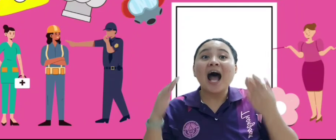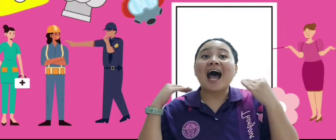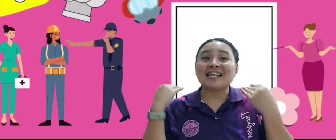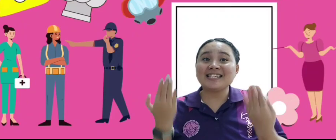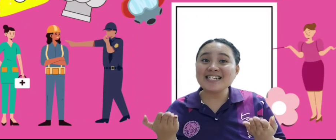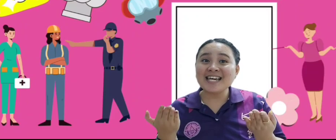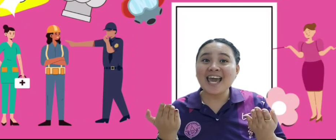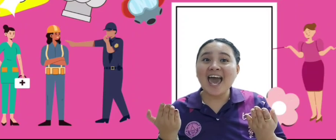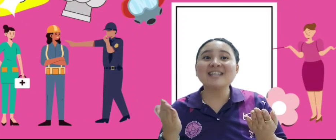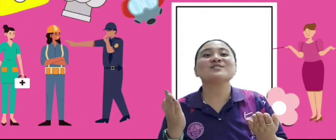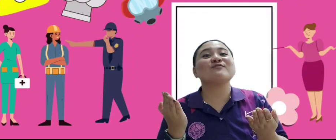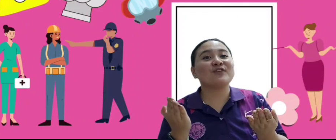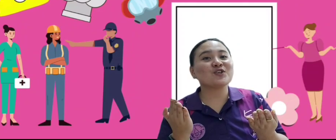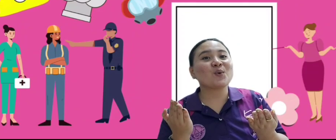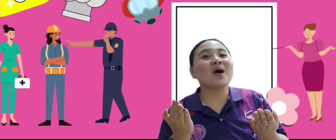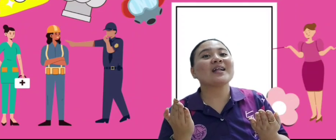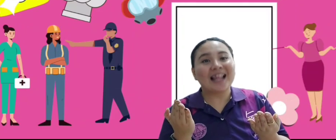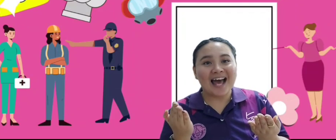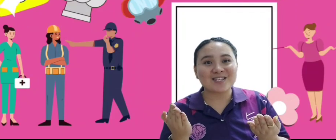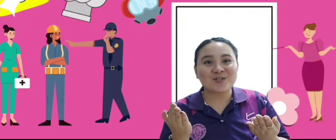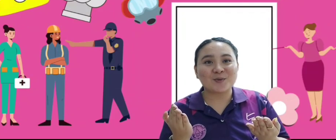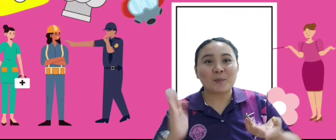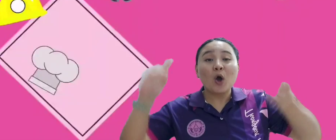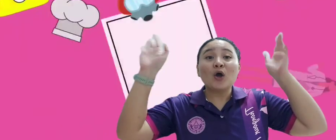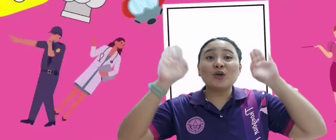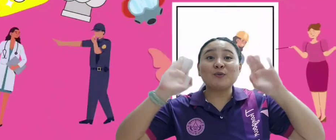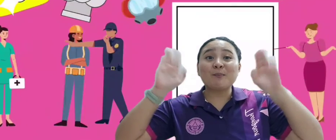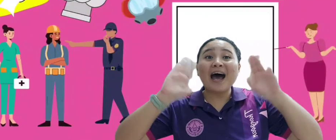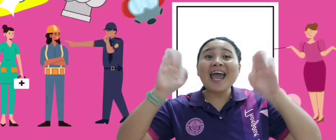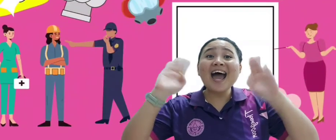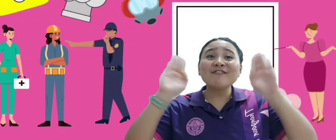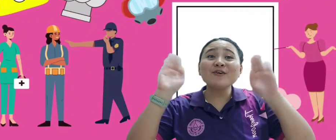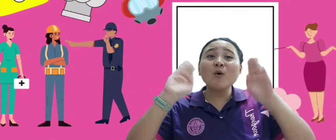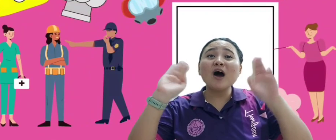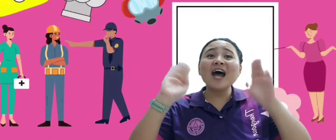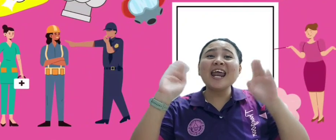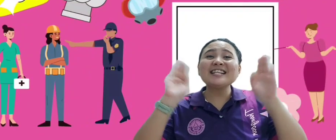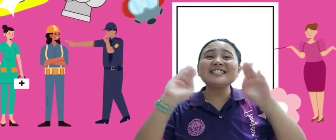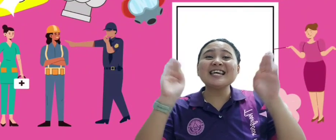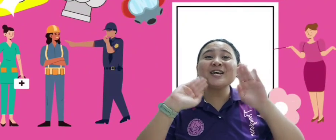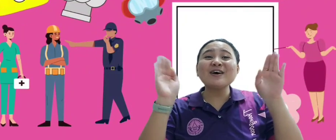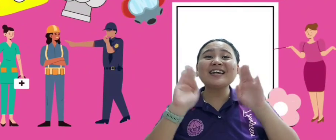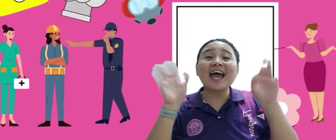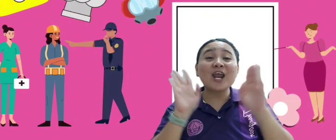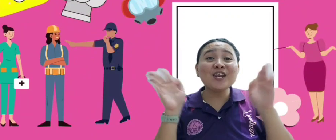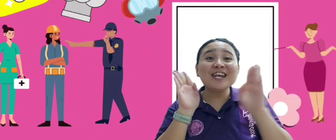here at TKS Virtual Classroom. Goodbye, everyone!